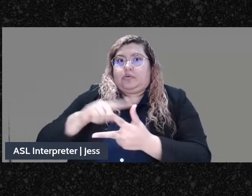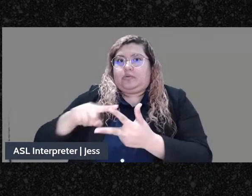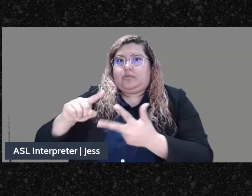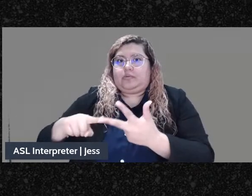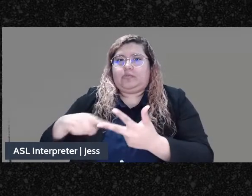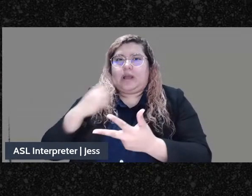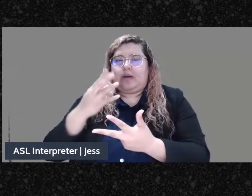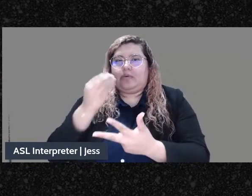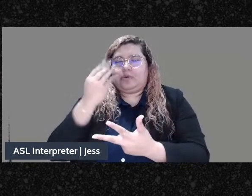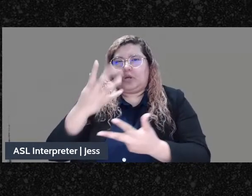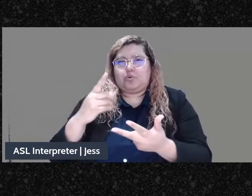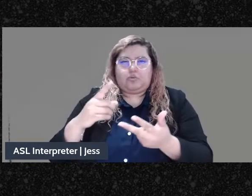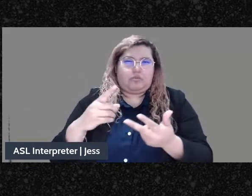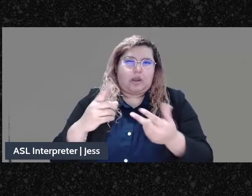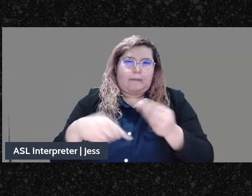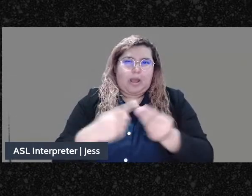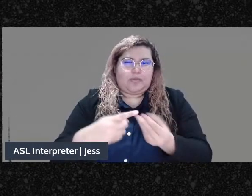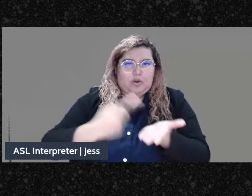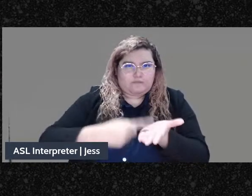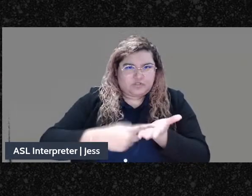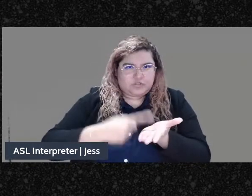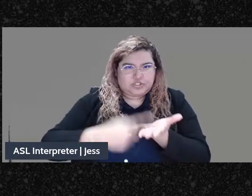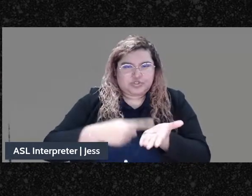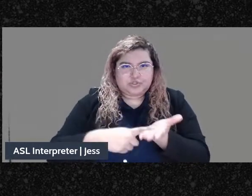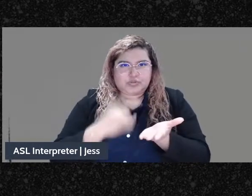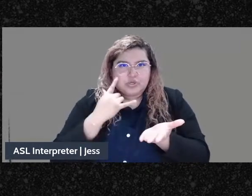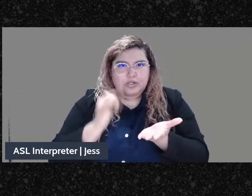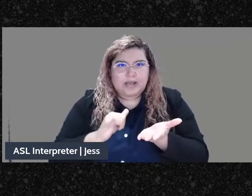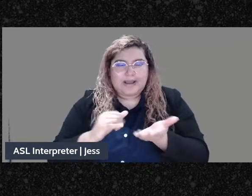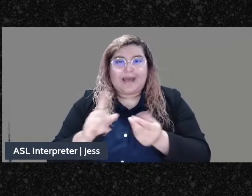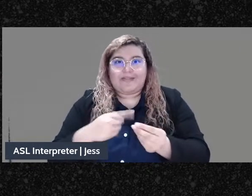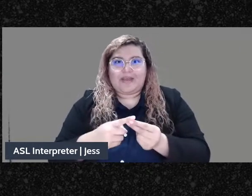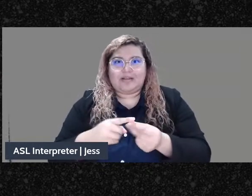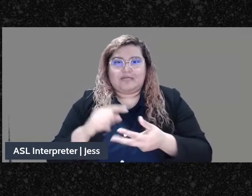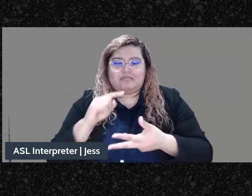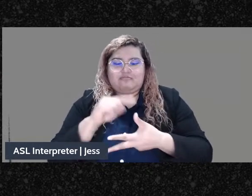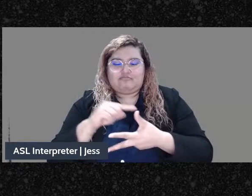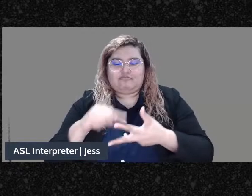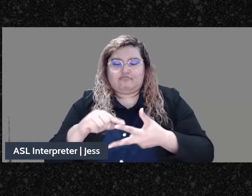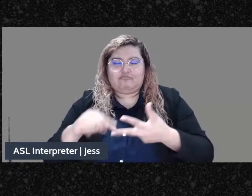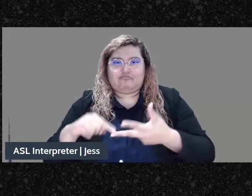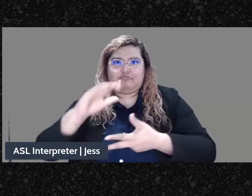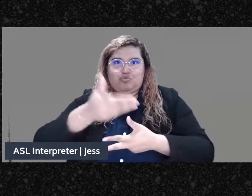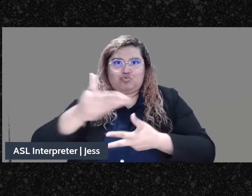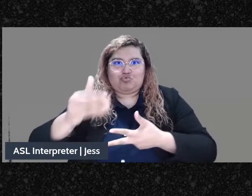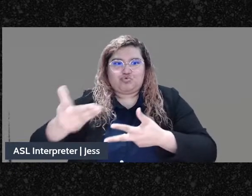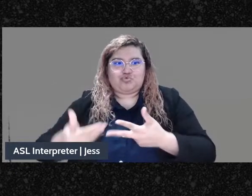little context and then I'll share a little bit about each of them.